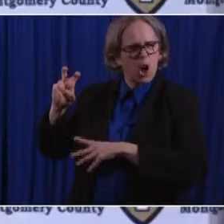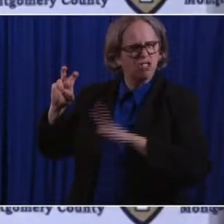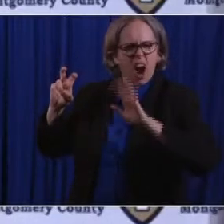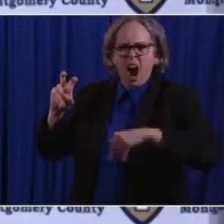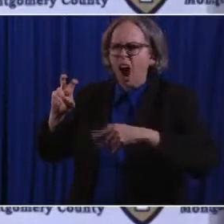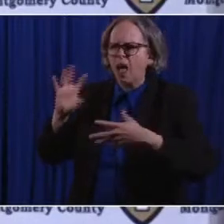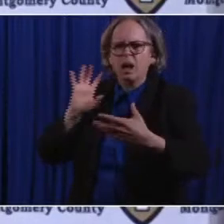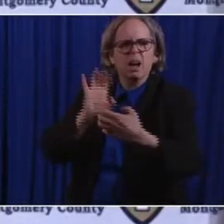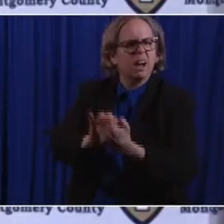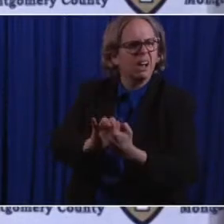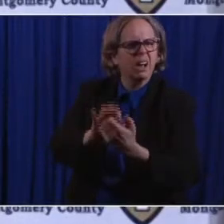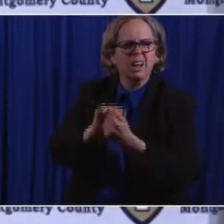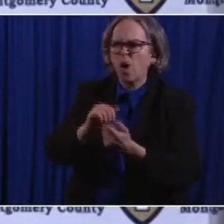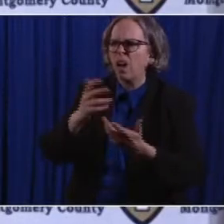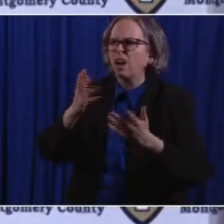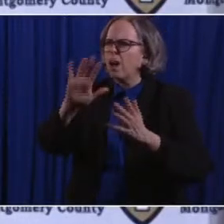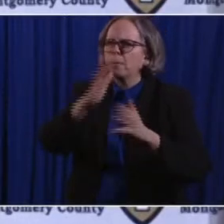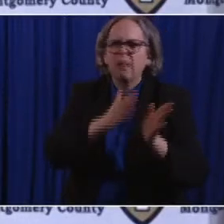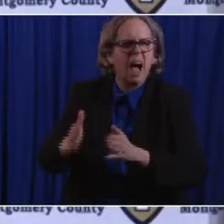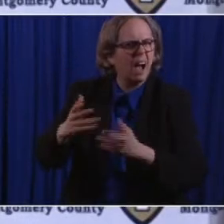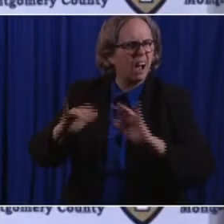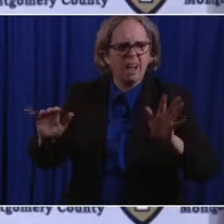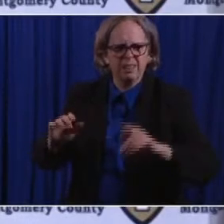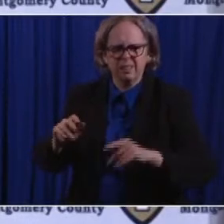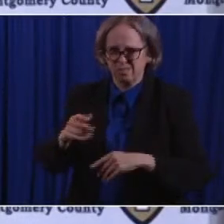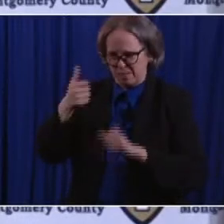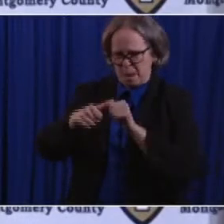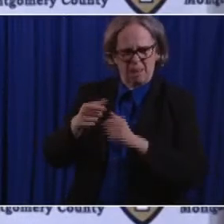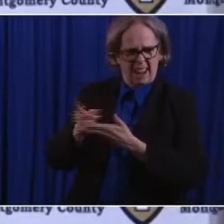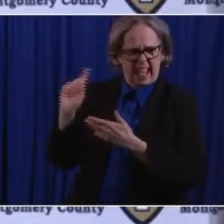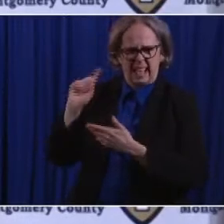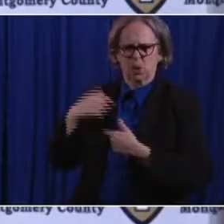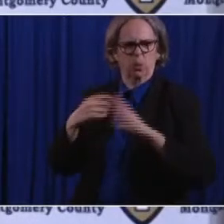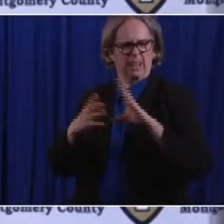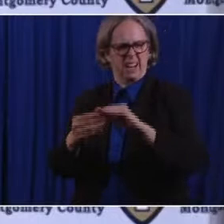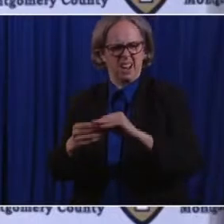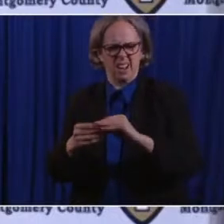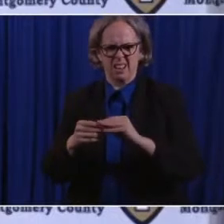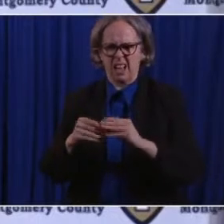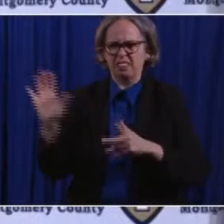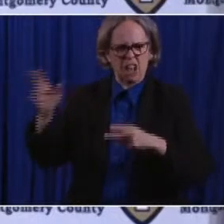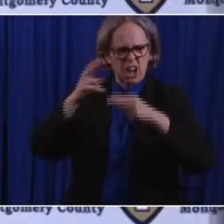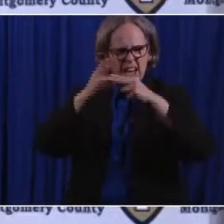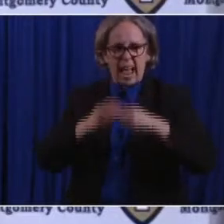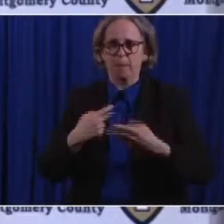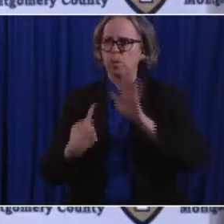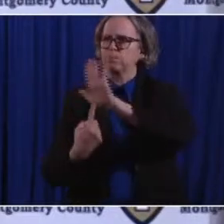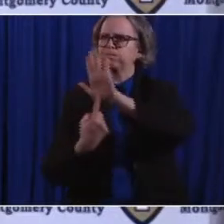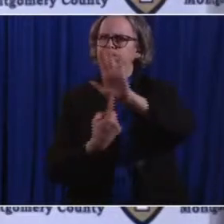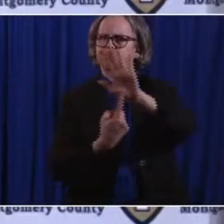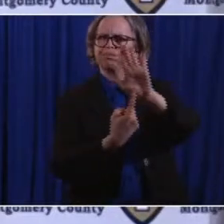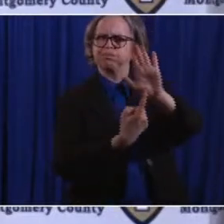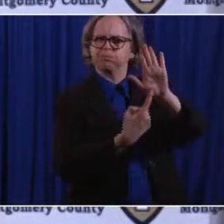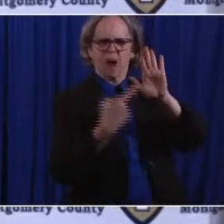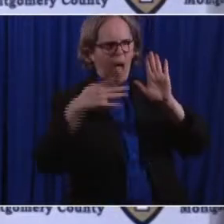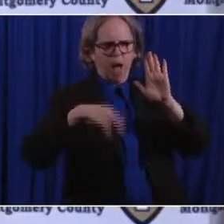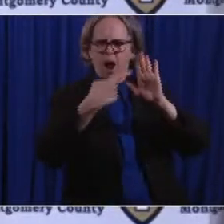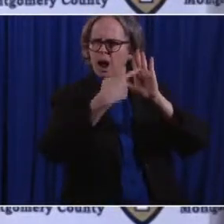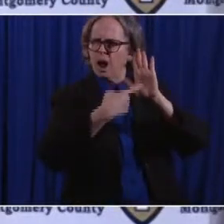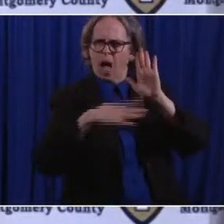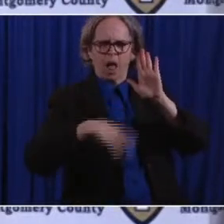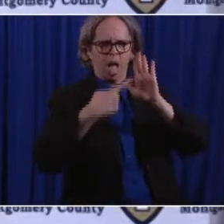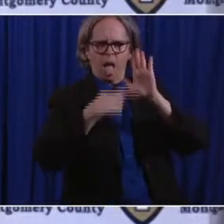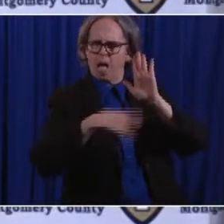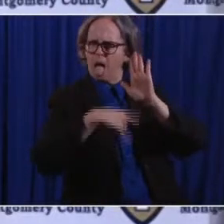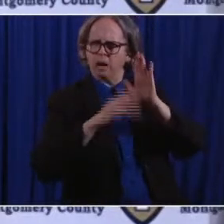Ohio. So last Thursday, as you may remember, we shared with you a list of the non-responsive facilities. We just had to hear